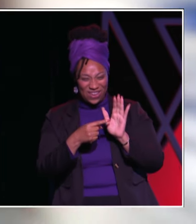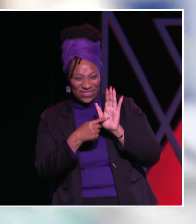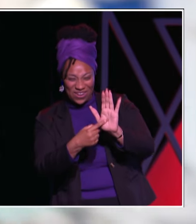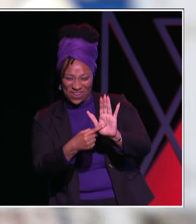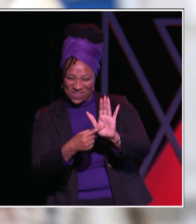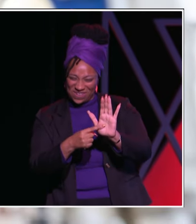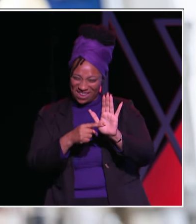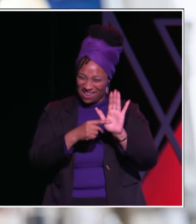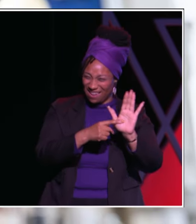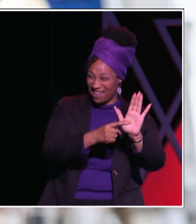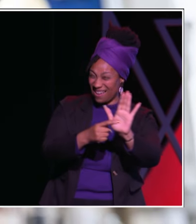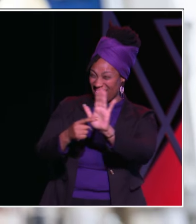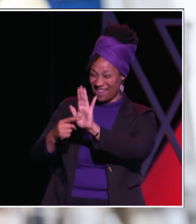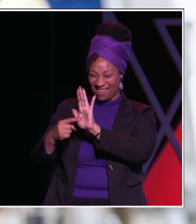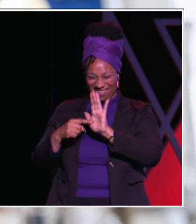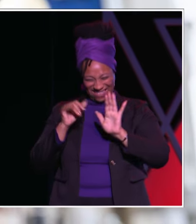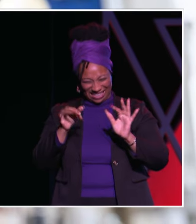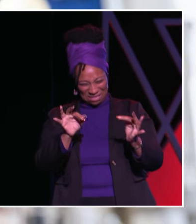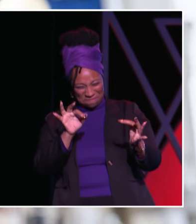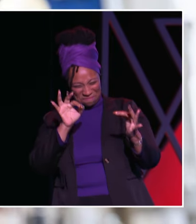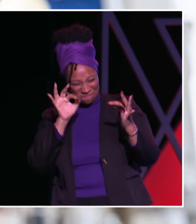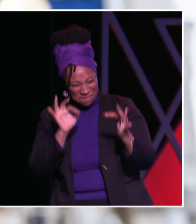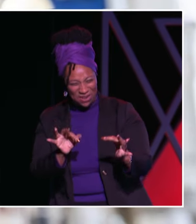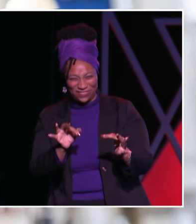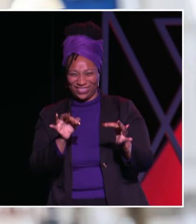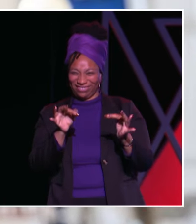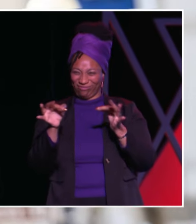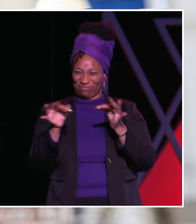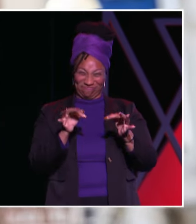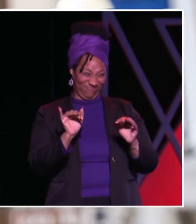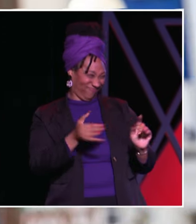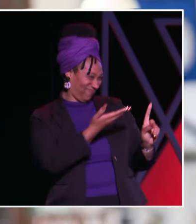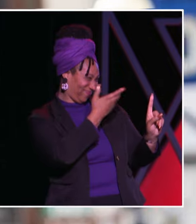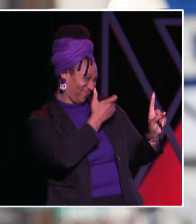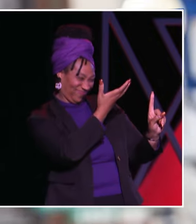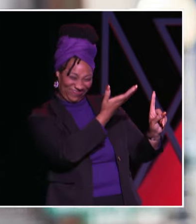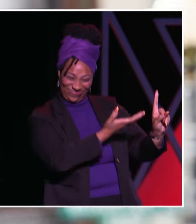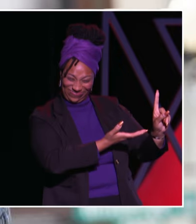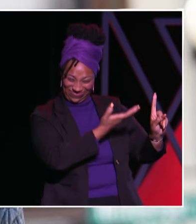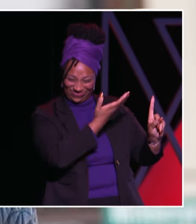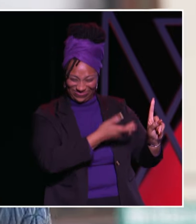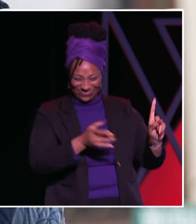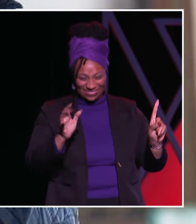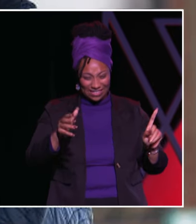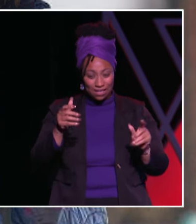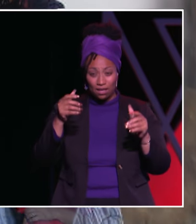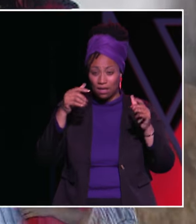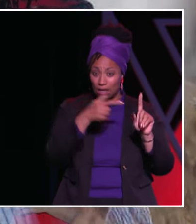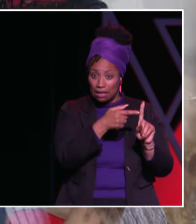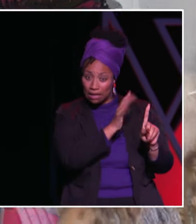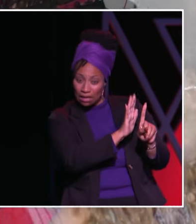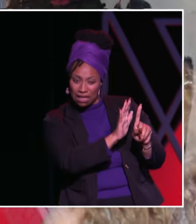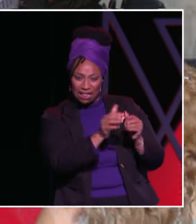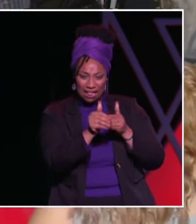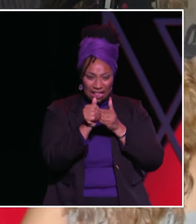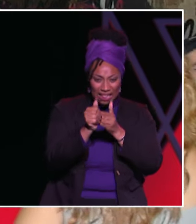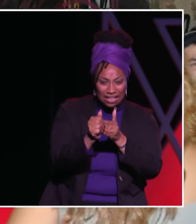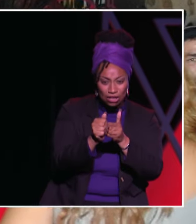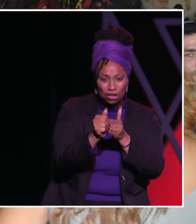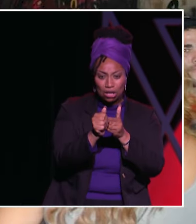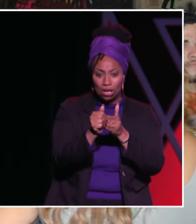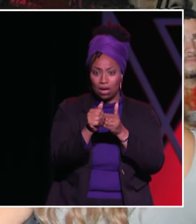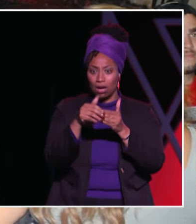activist Gretchen Wharton, whose superlative leadership, forged in corporate America, helped her make art accessible